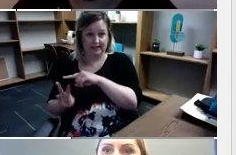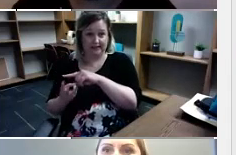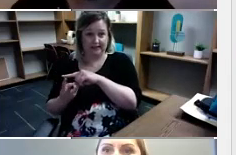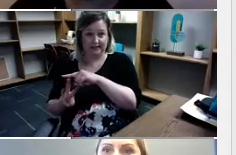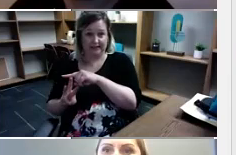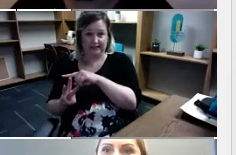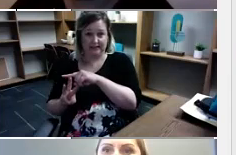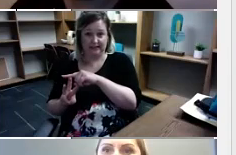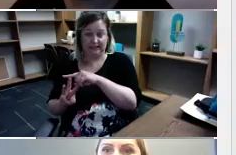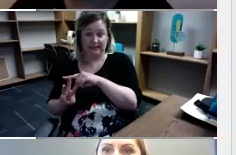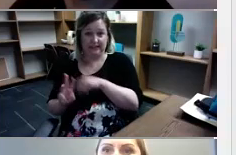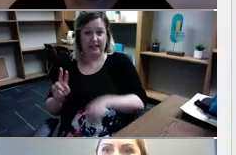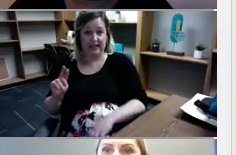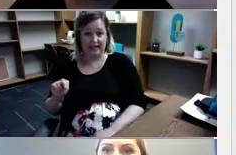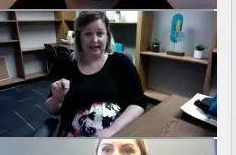n squared.